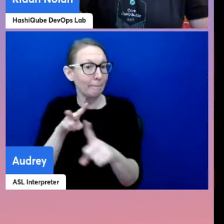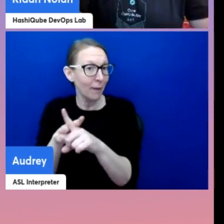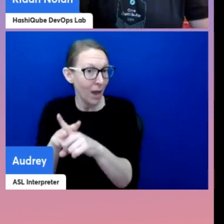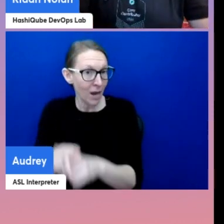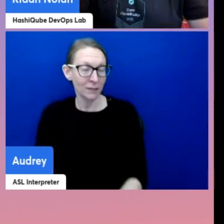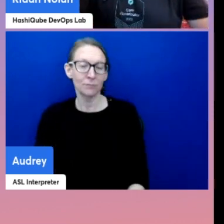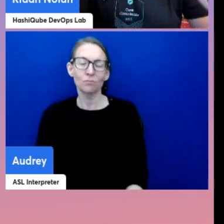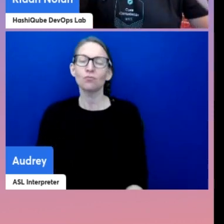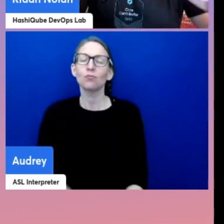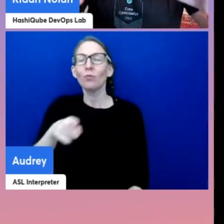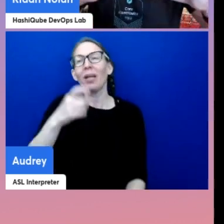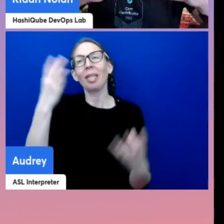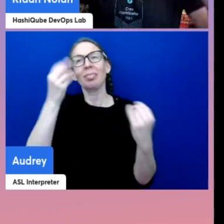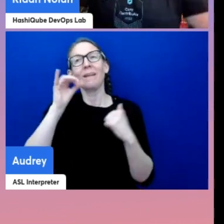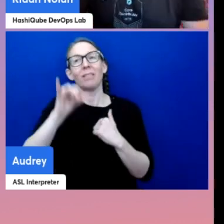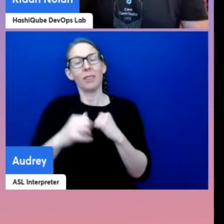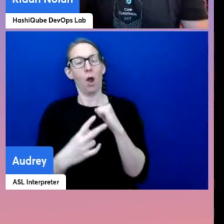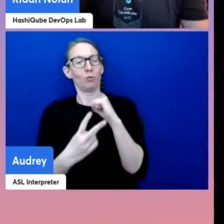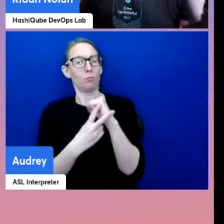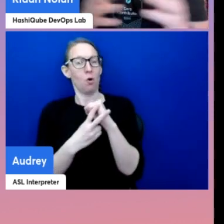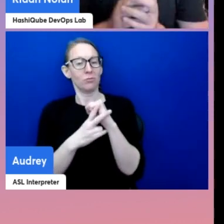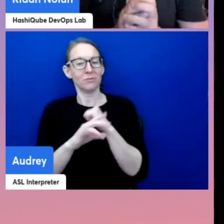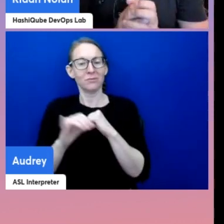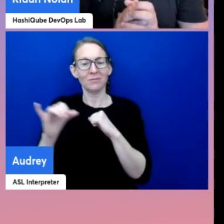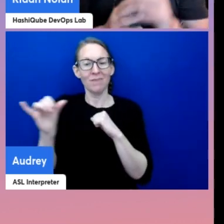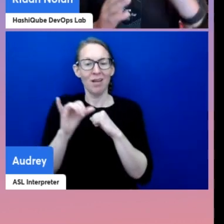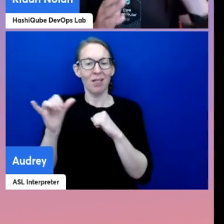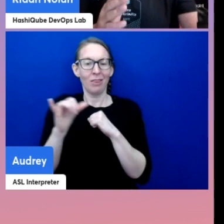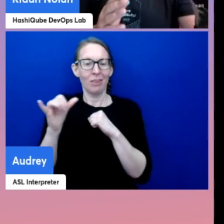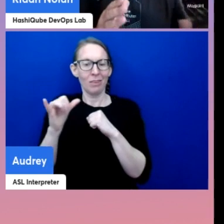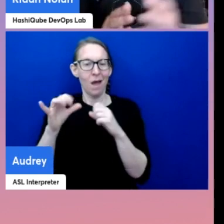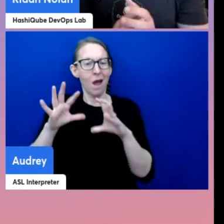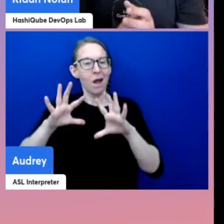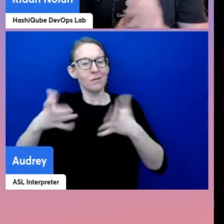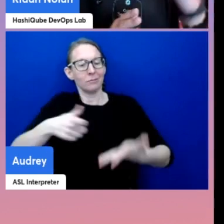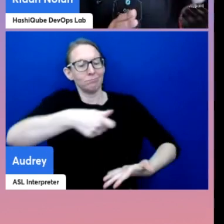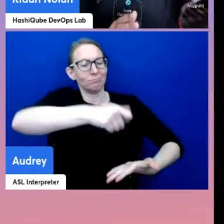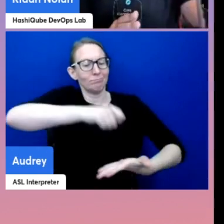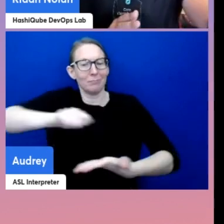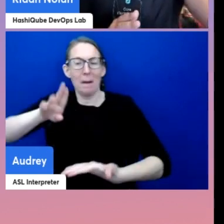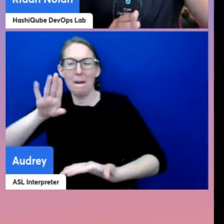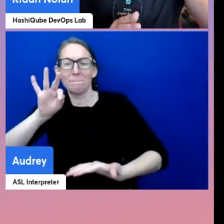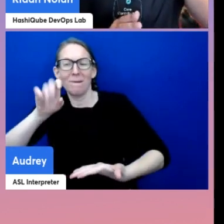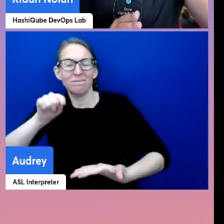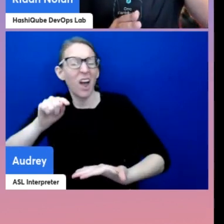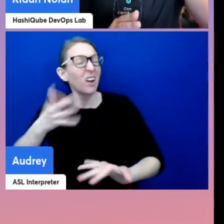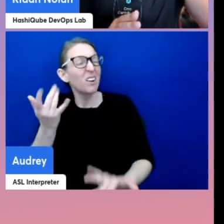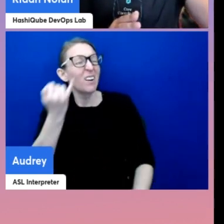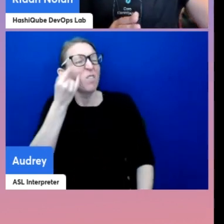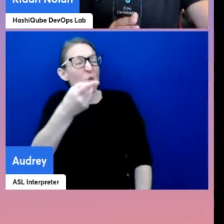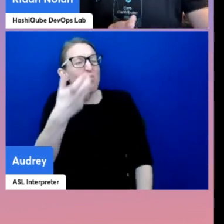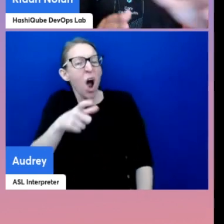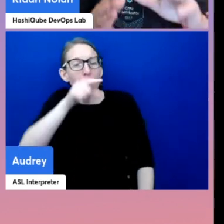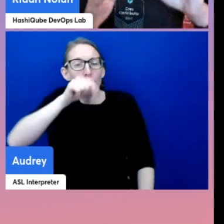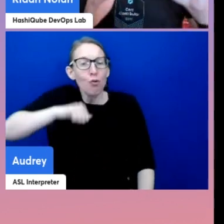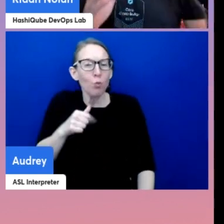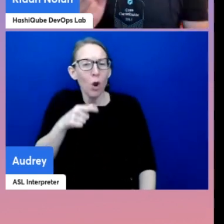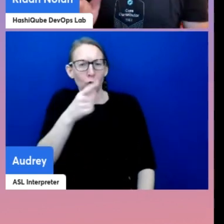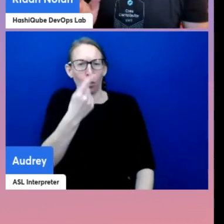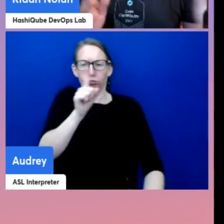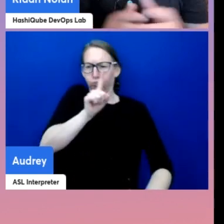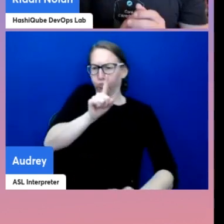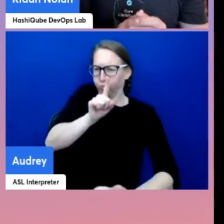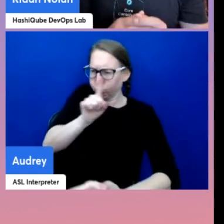this repository as kind of a buffet. So if you are into chicken wings, you can walk straight up to the chicken table,